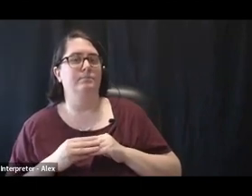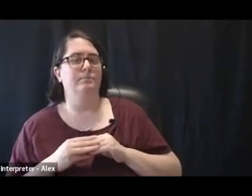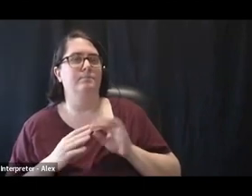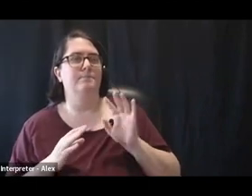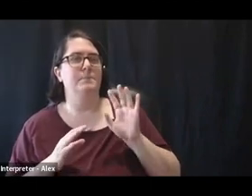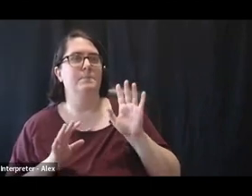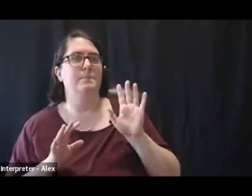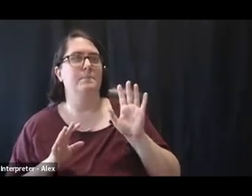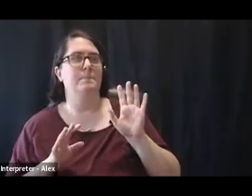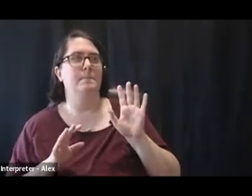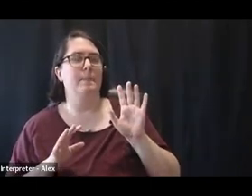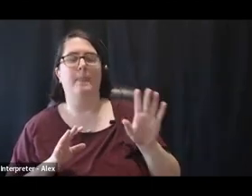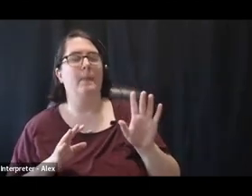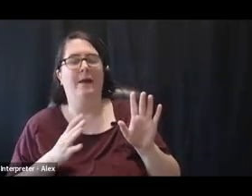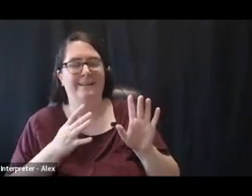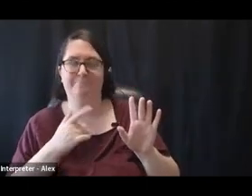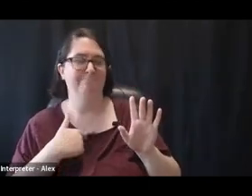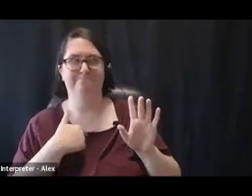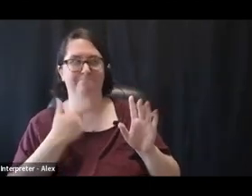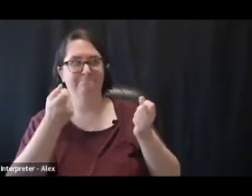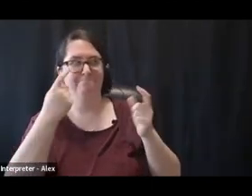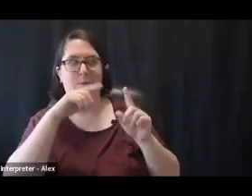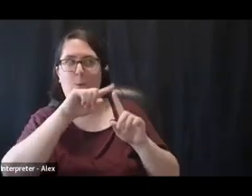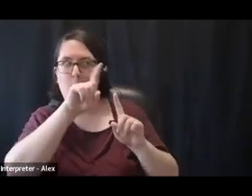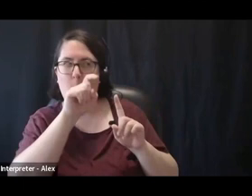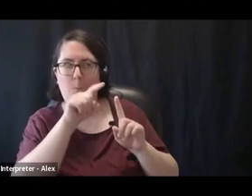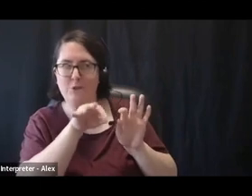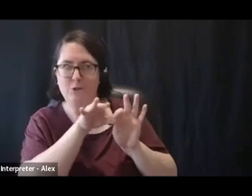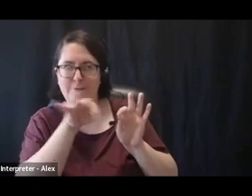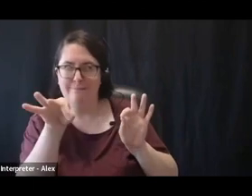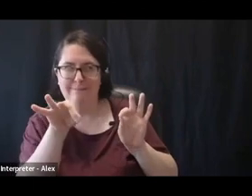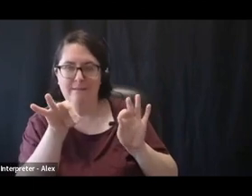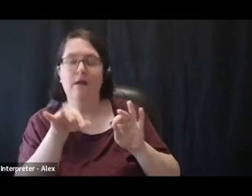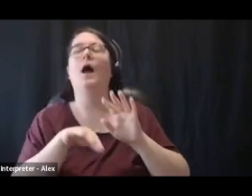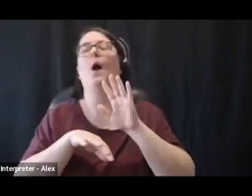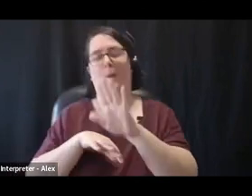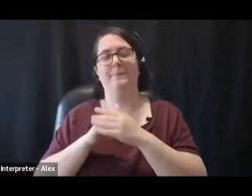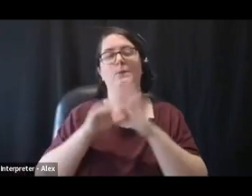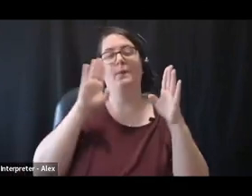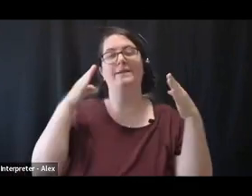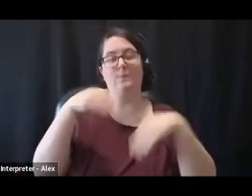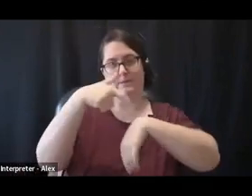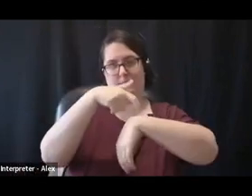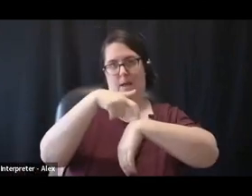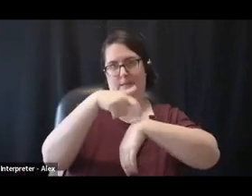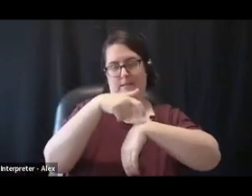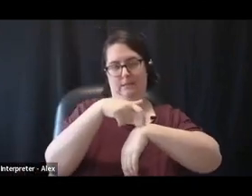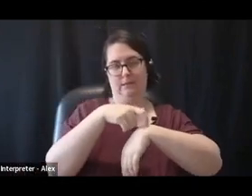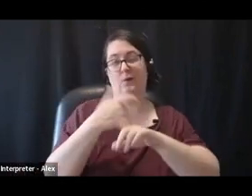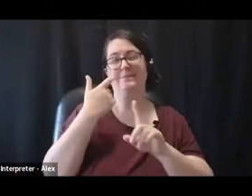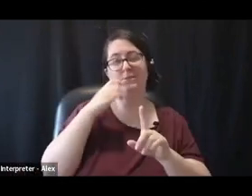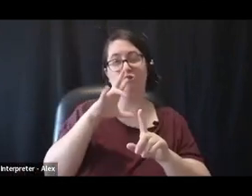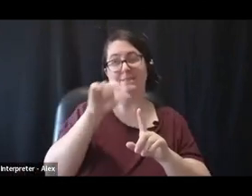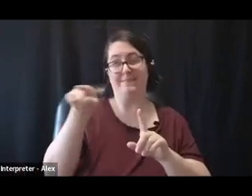You have to remind me of the question. I apologize, Benjamin. So let's focus on the timing, you know, like